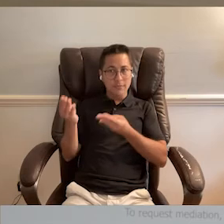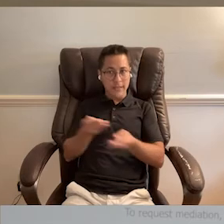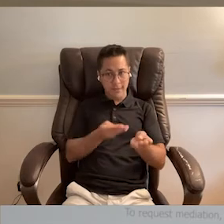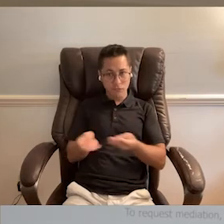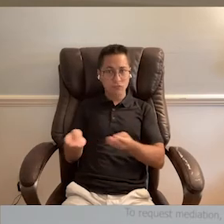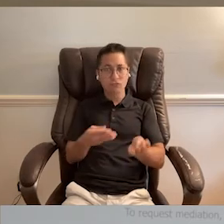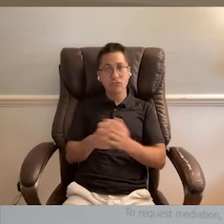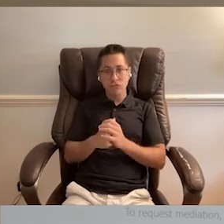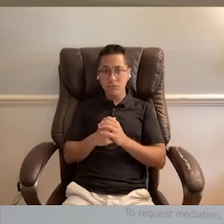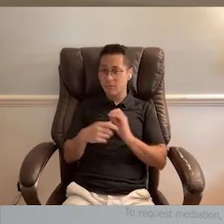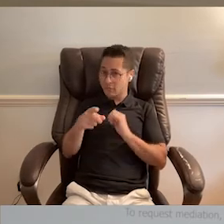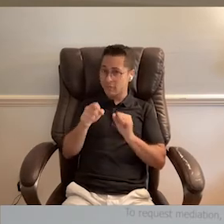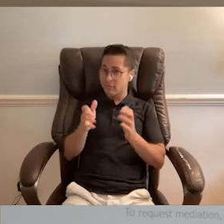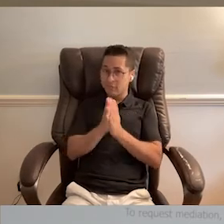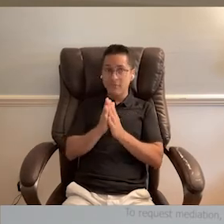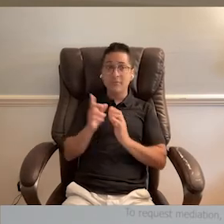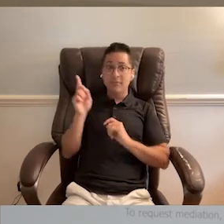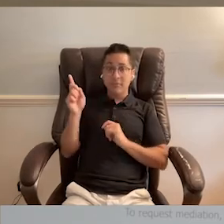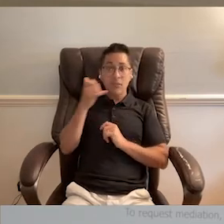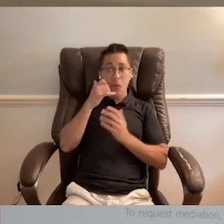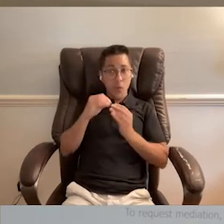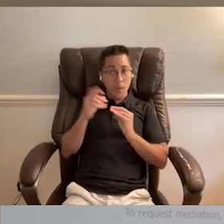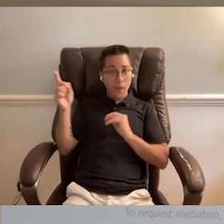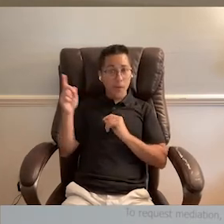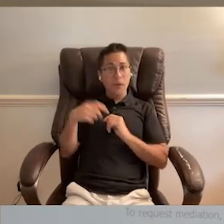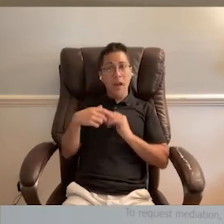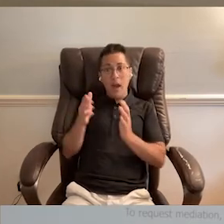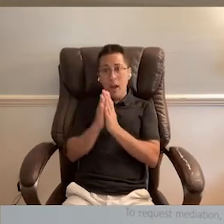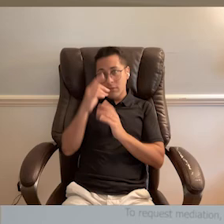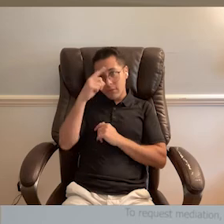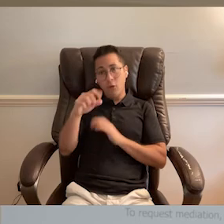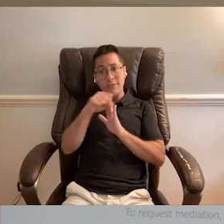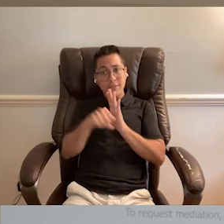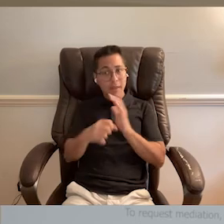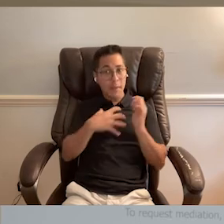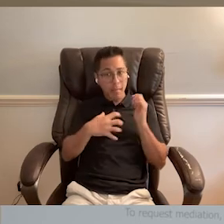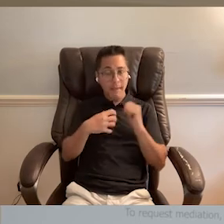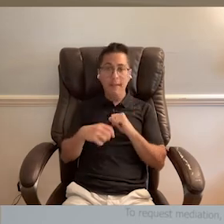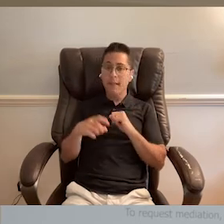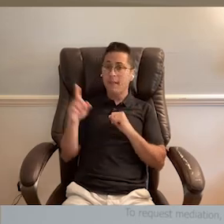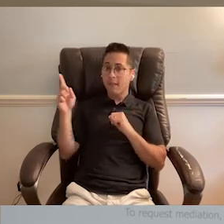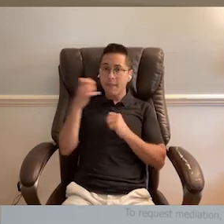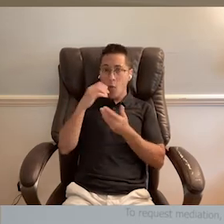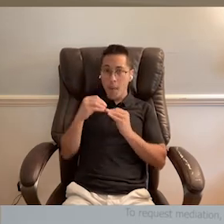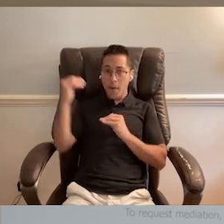ask, this is the number for asking for a state complaint. This is the number for